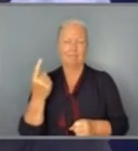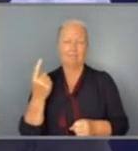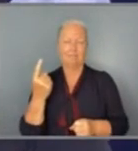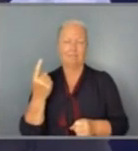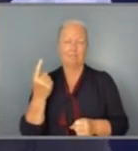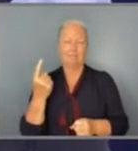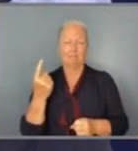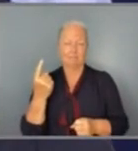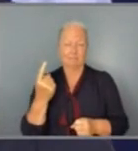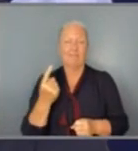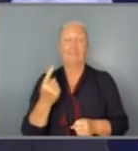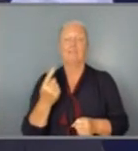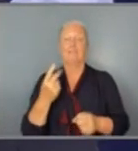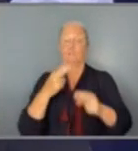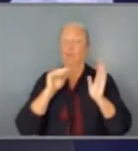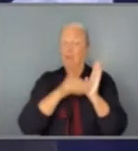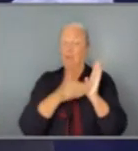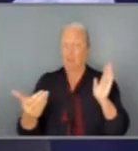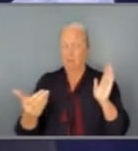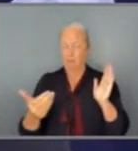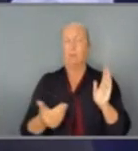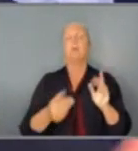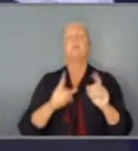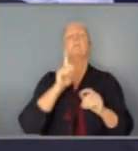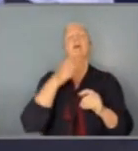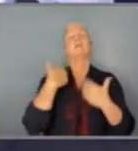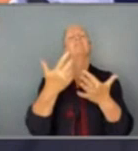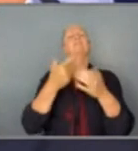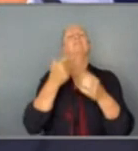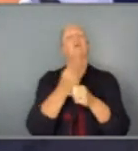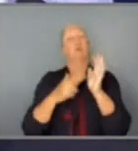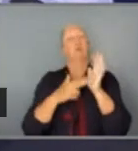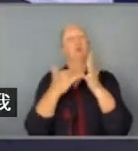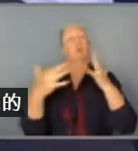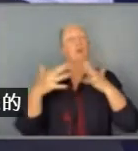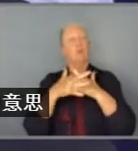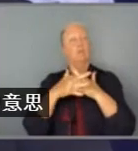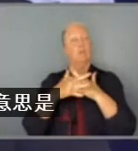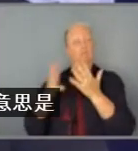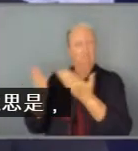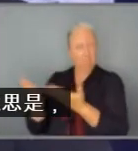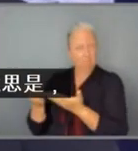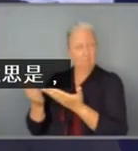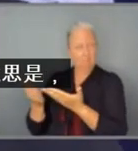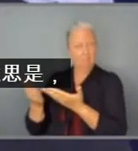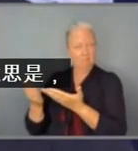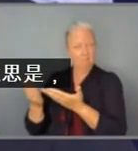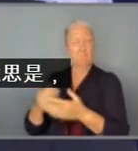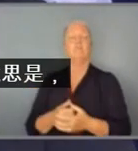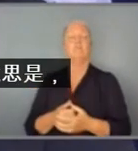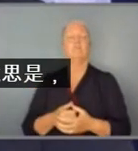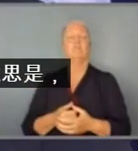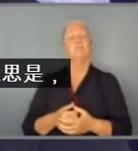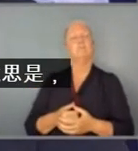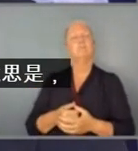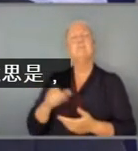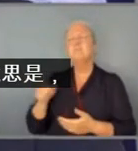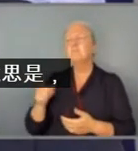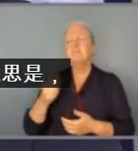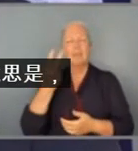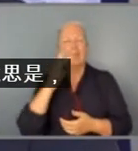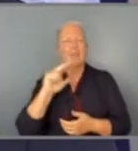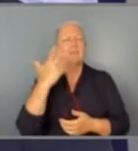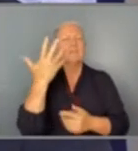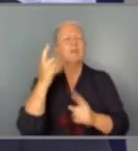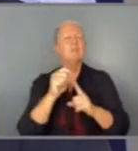And in New South Wales, for example, at the moment, where I was earlier today, about 85% the Premier is